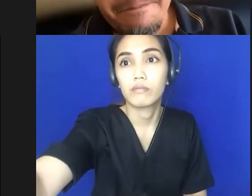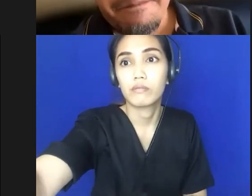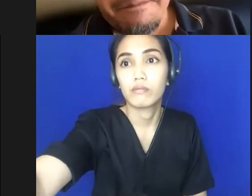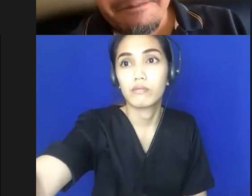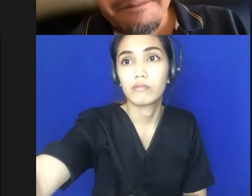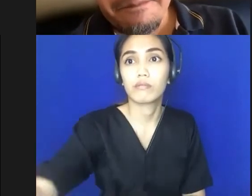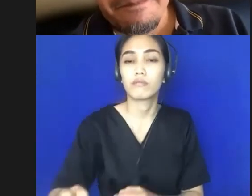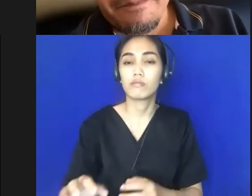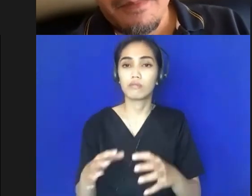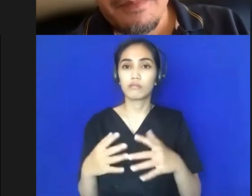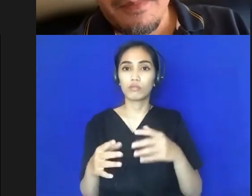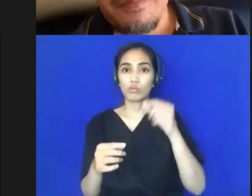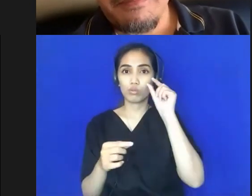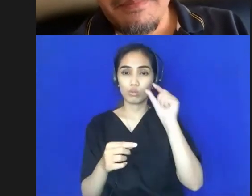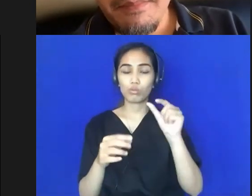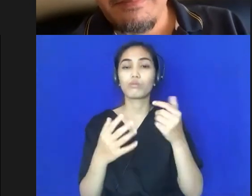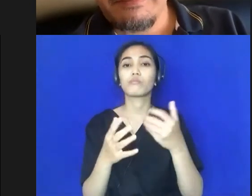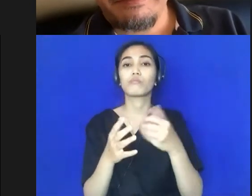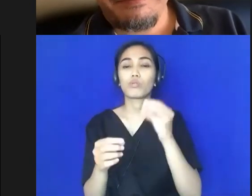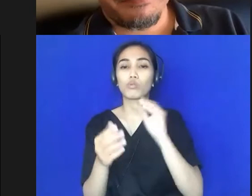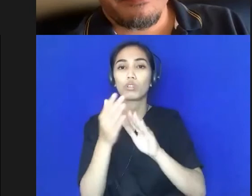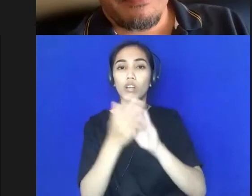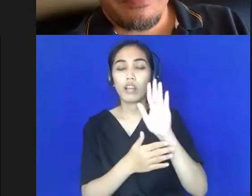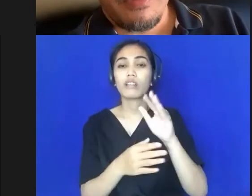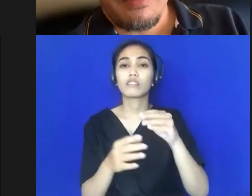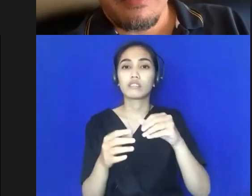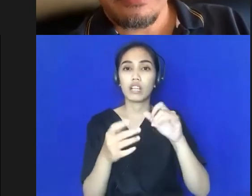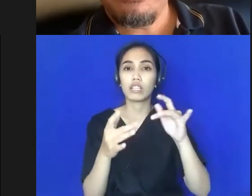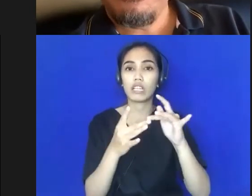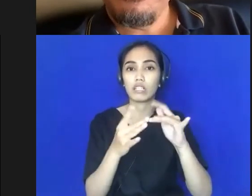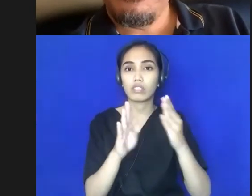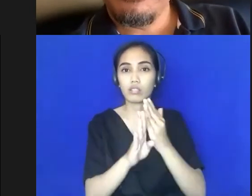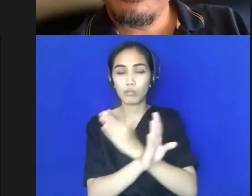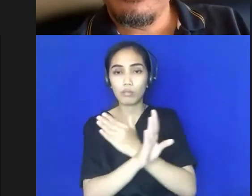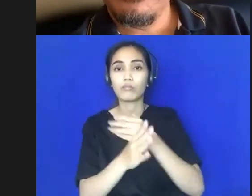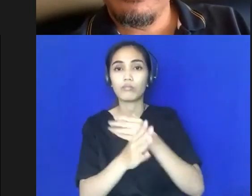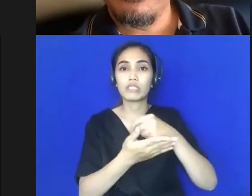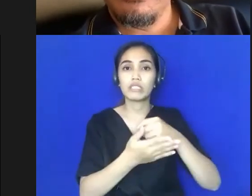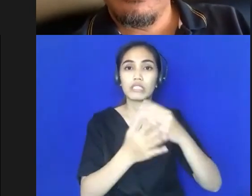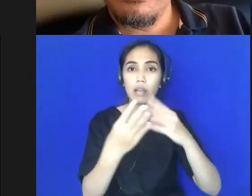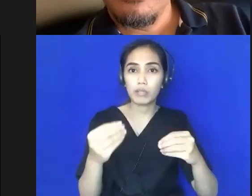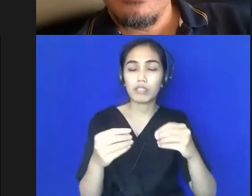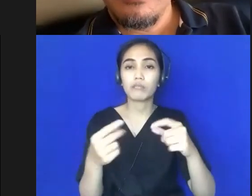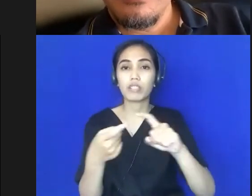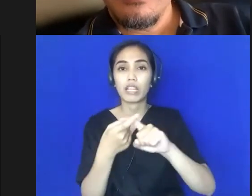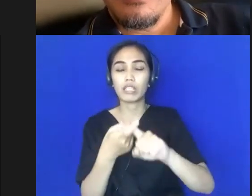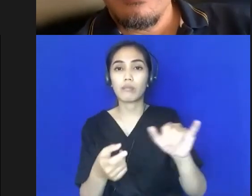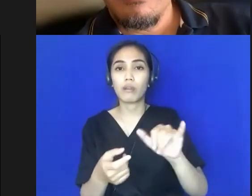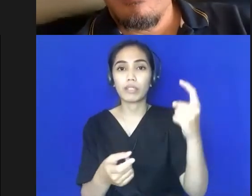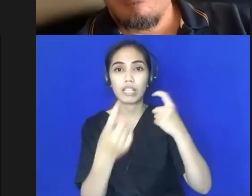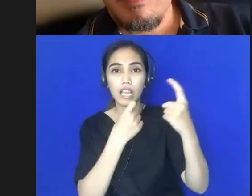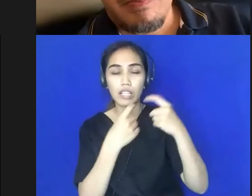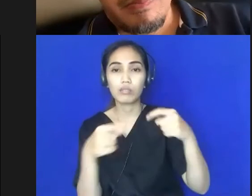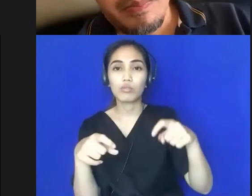so people can access that. And just before I go, there's just one more thing I wanted to say in response to Nova's question about COVID, because I perhaps